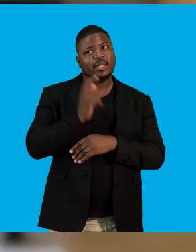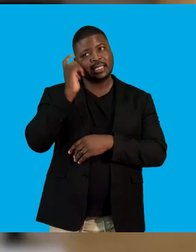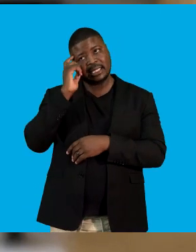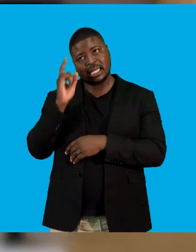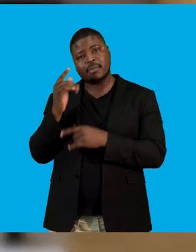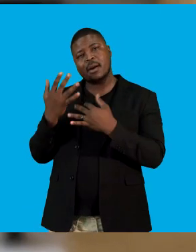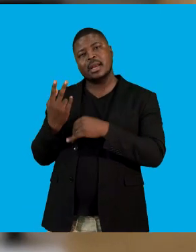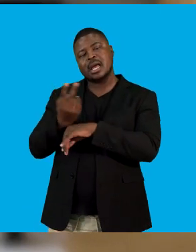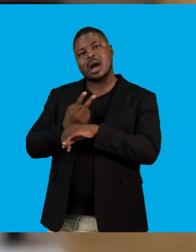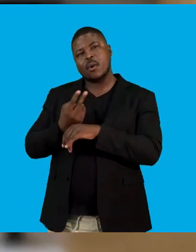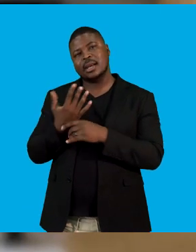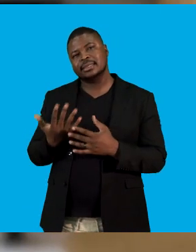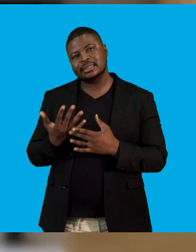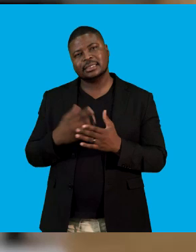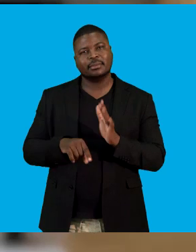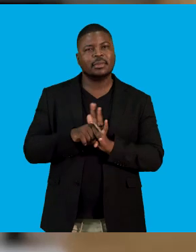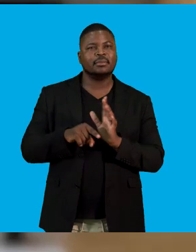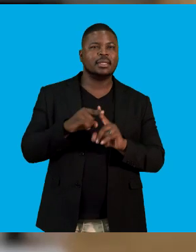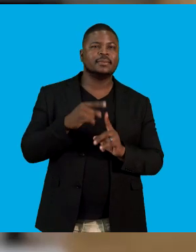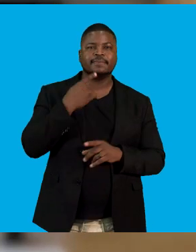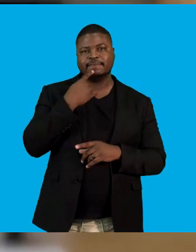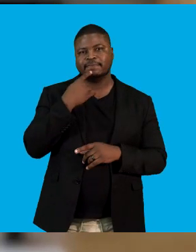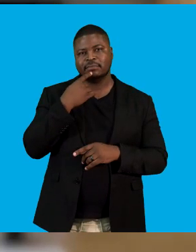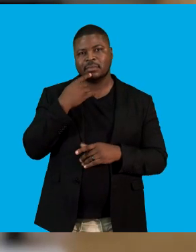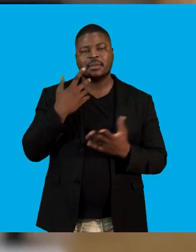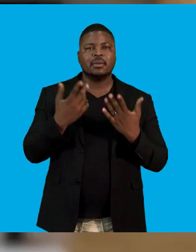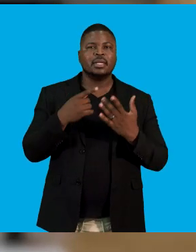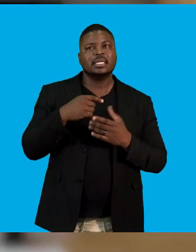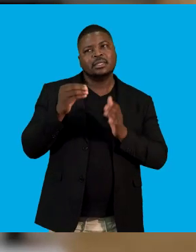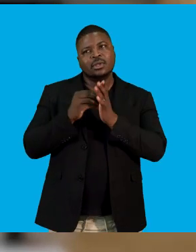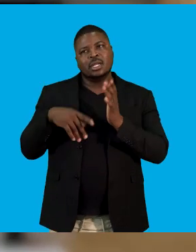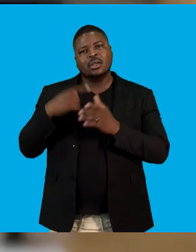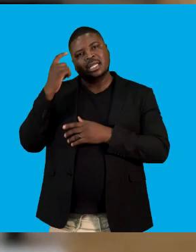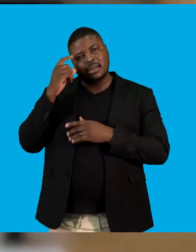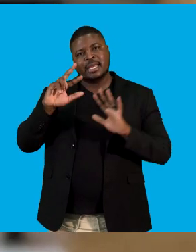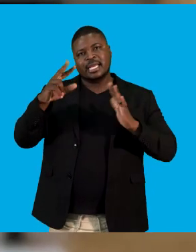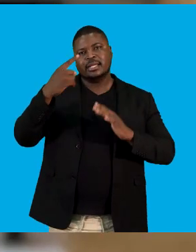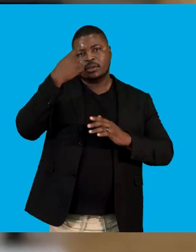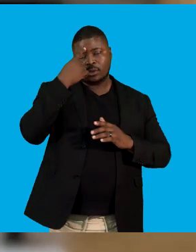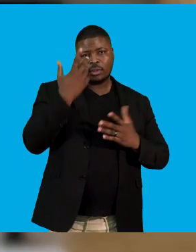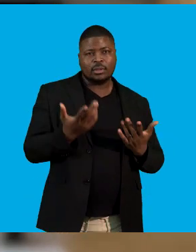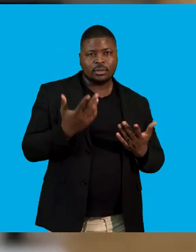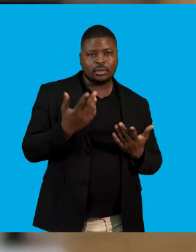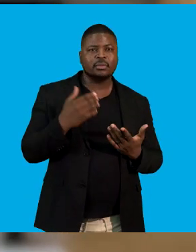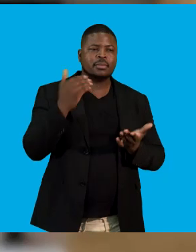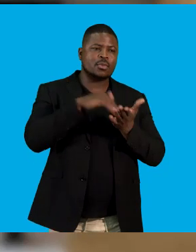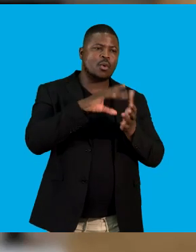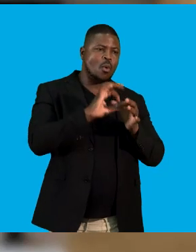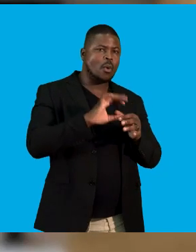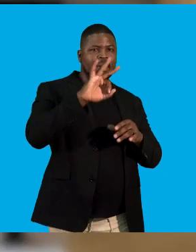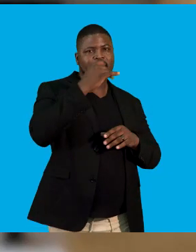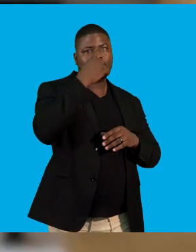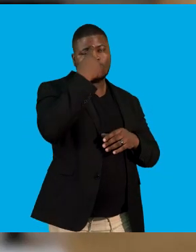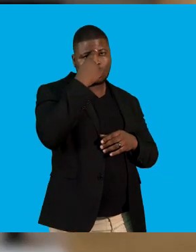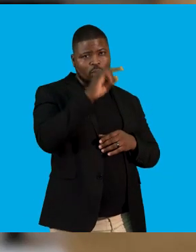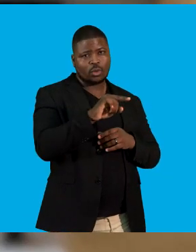many hours before they sleep? Probably, let's say on average, a learner would sleep around 8 p.m. So by the time they come back home at 3 o'clock